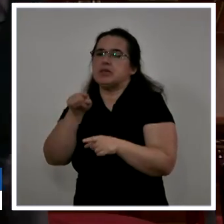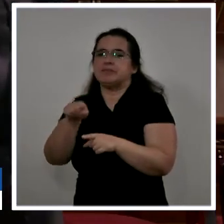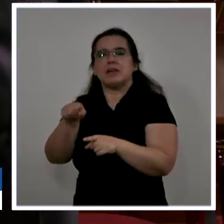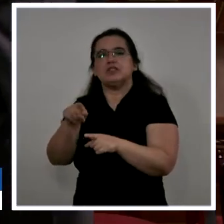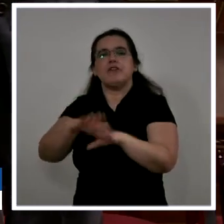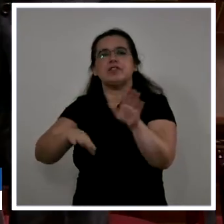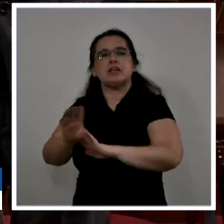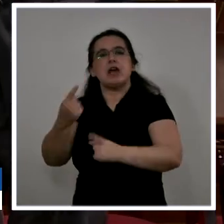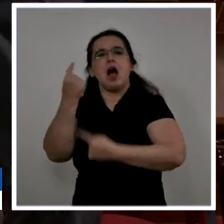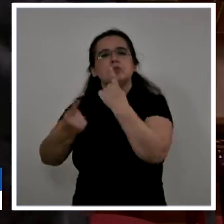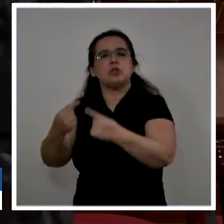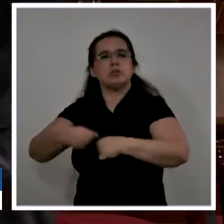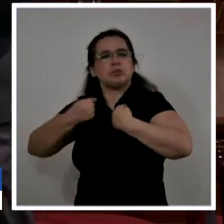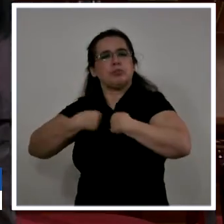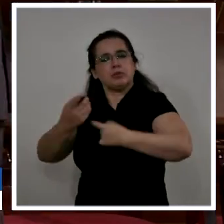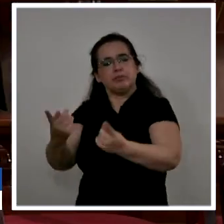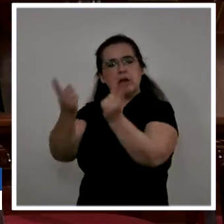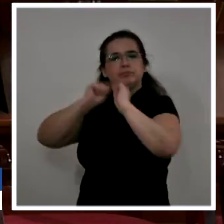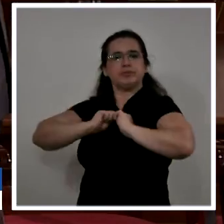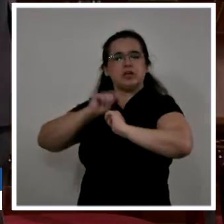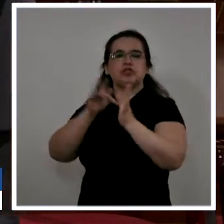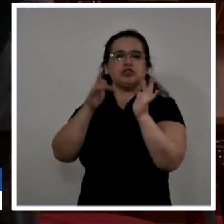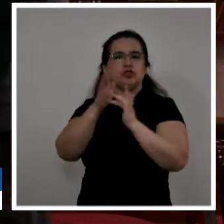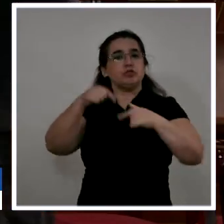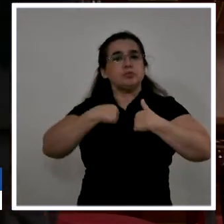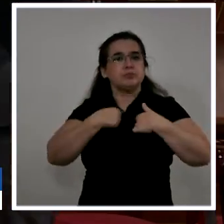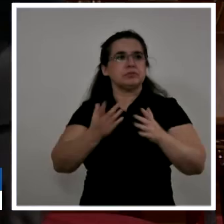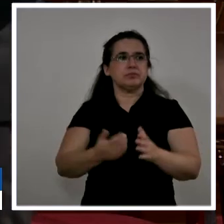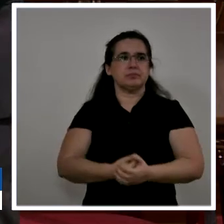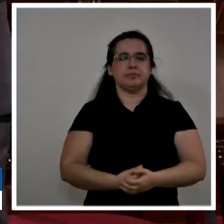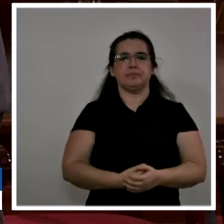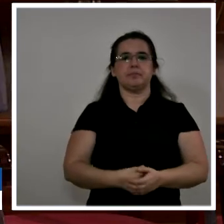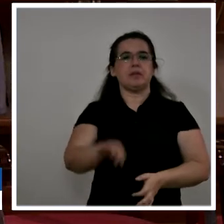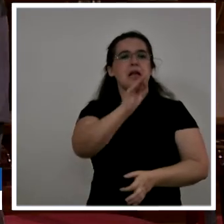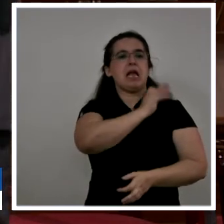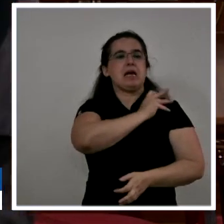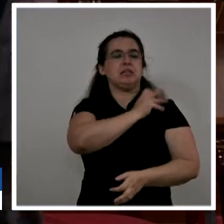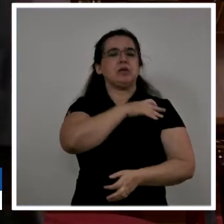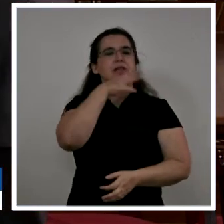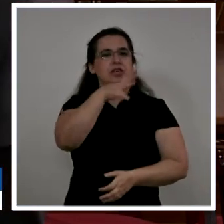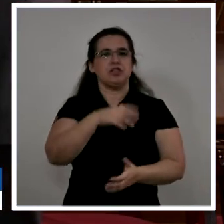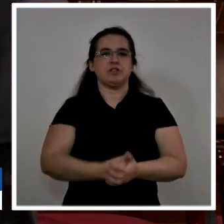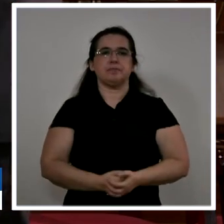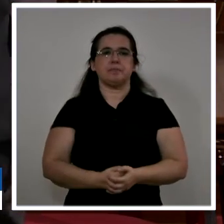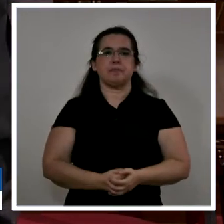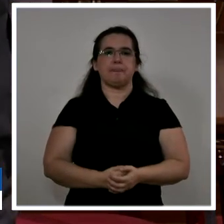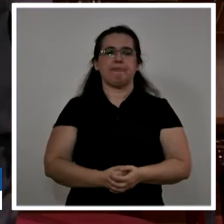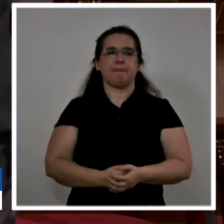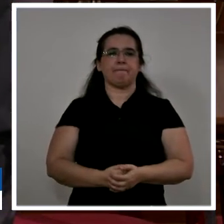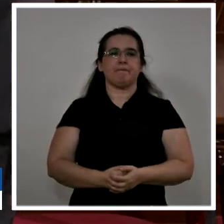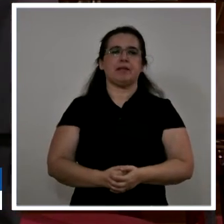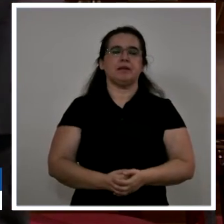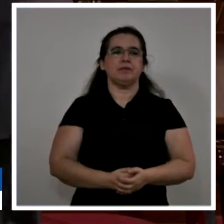eles fizessem alguma coisa por ele. And Ellen White says it this way. E Ellen White diz desta maneira. As they approached